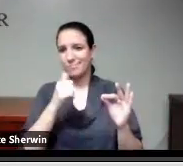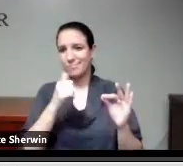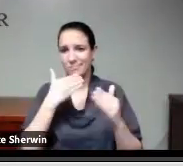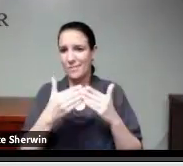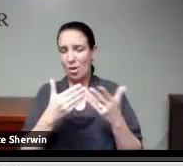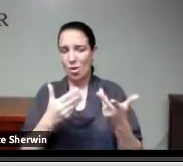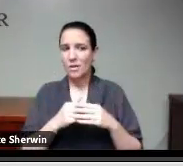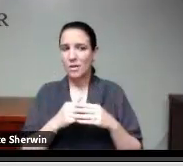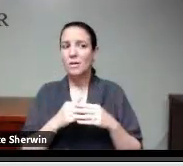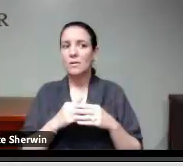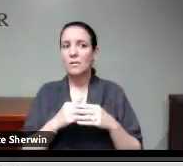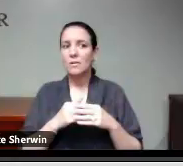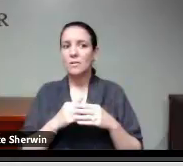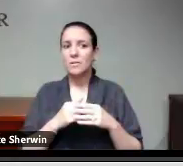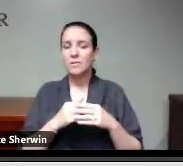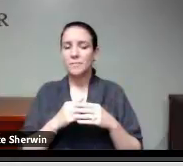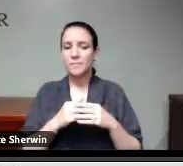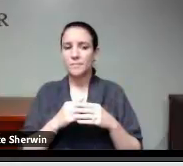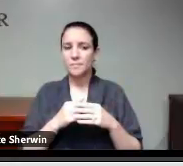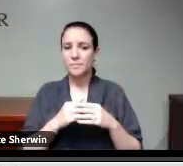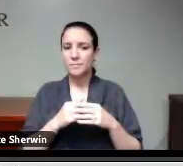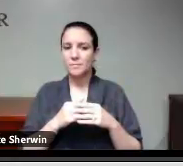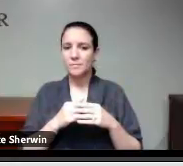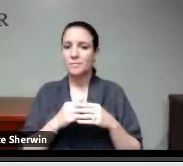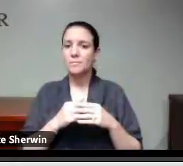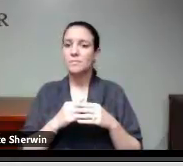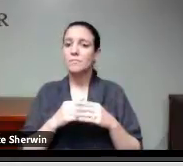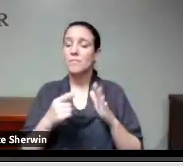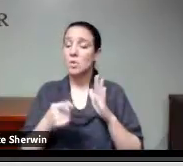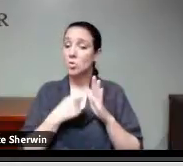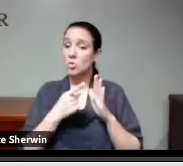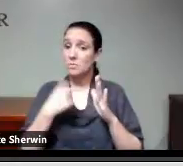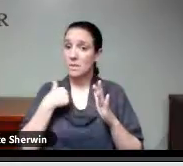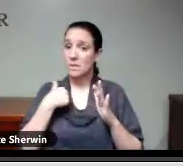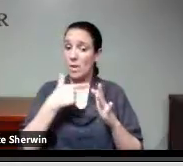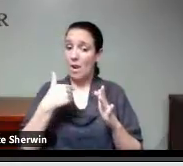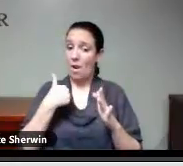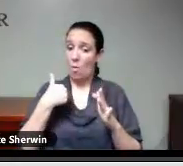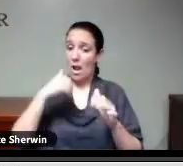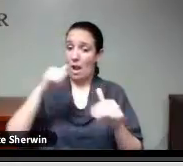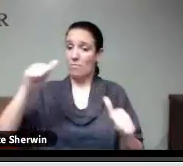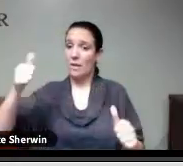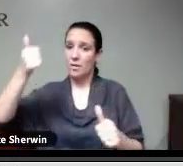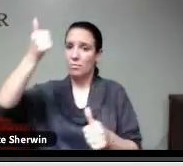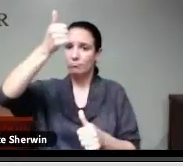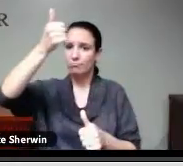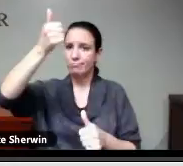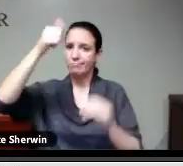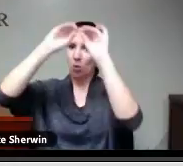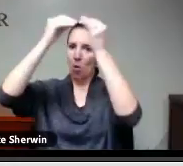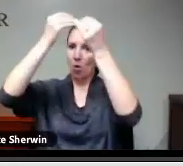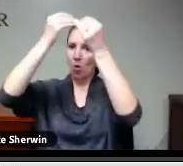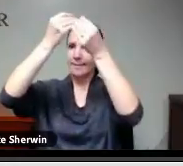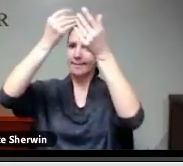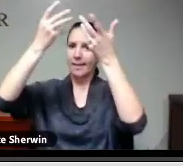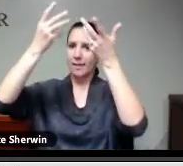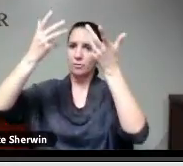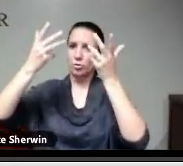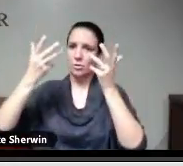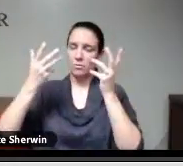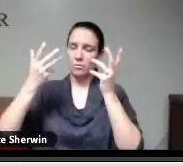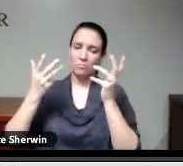of us have organizations where we have a parent organization that is expecting us to be held accountable to some recruitment and retention goals.